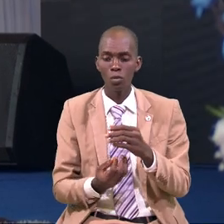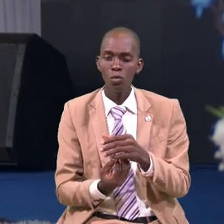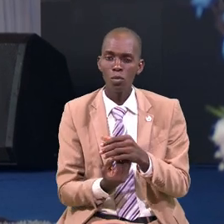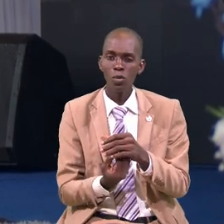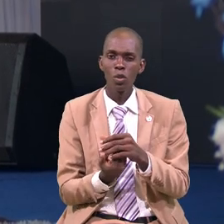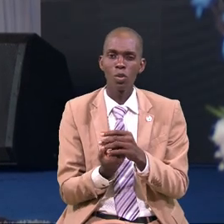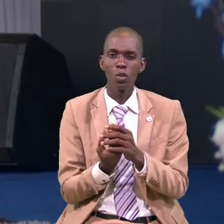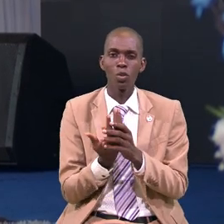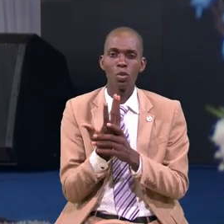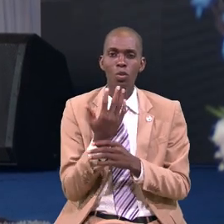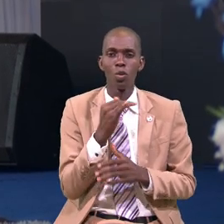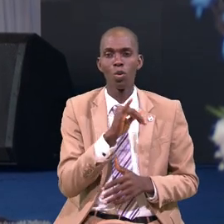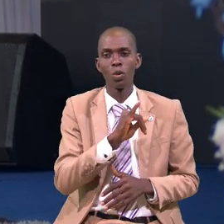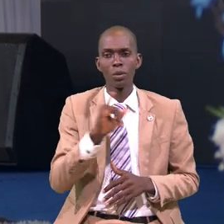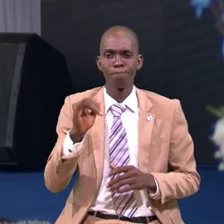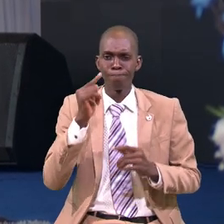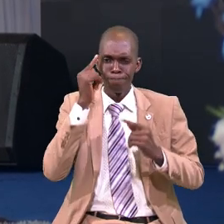and passion for glory.